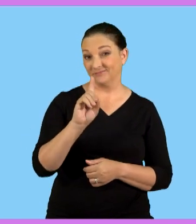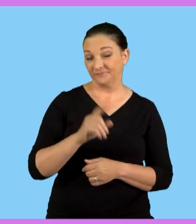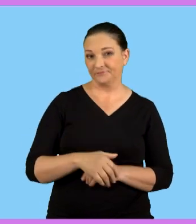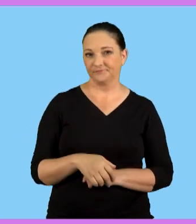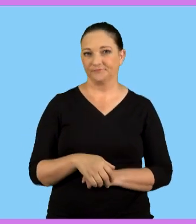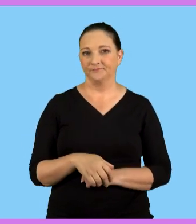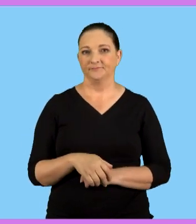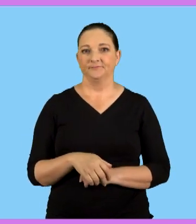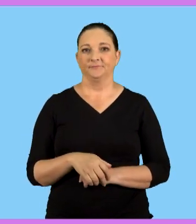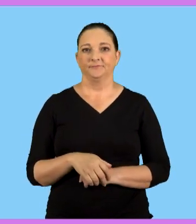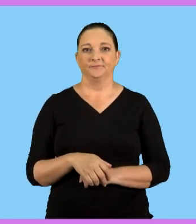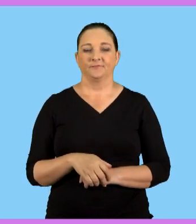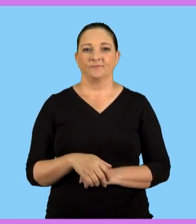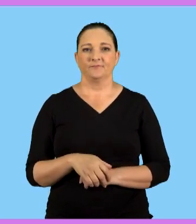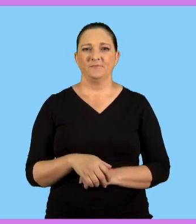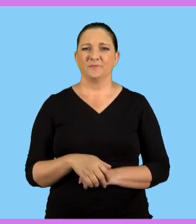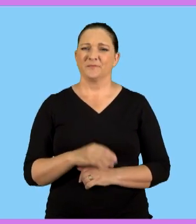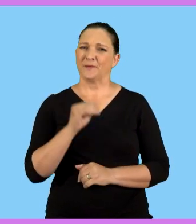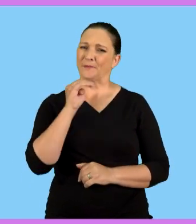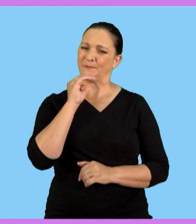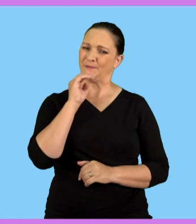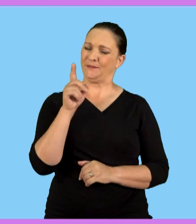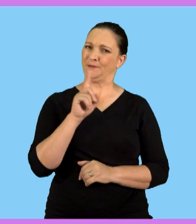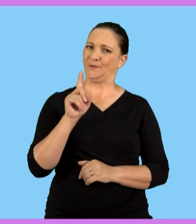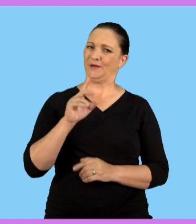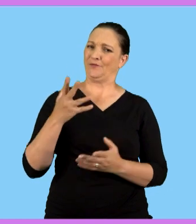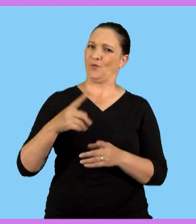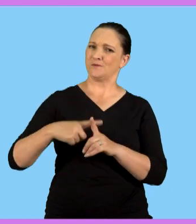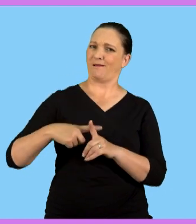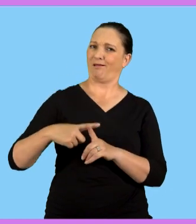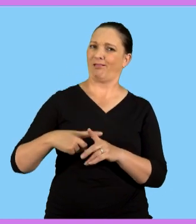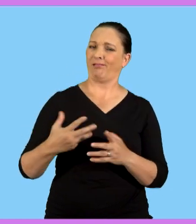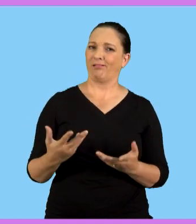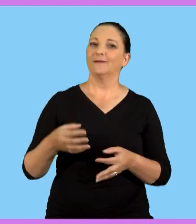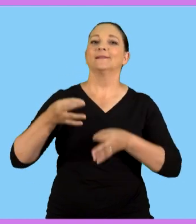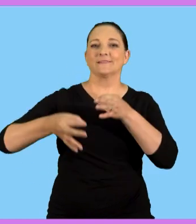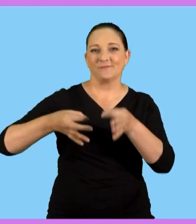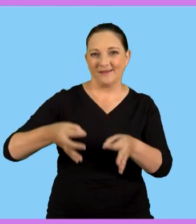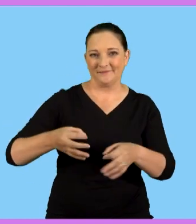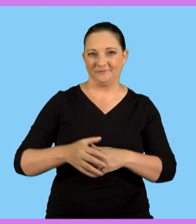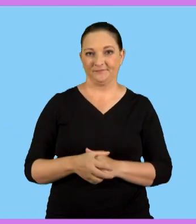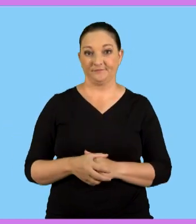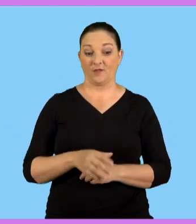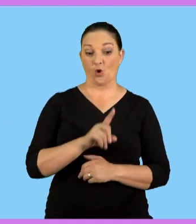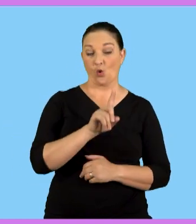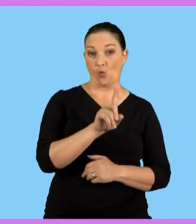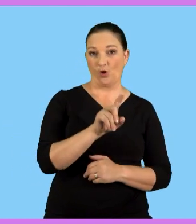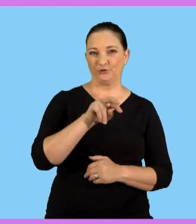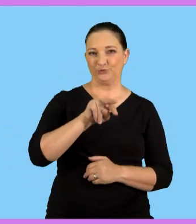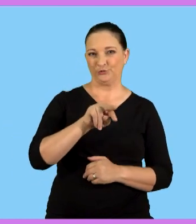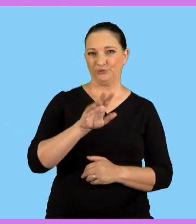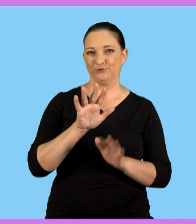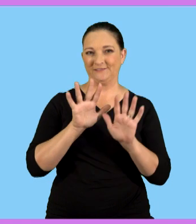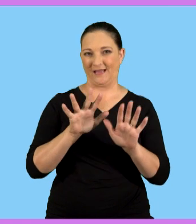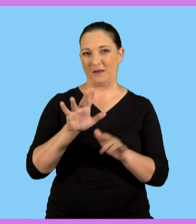it says, explain the meaning of the scale. So what does this mean, right? 1:10